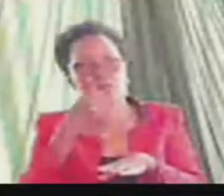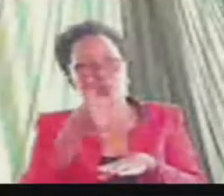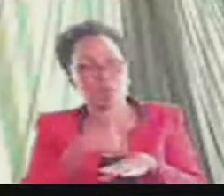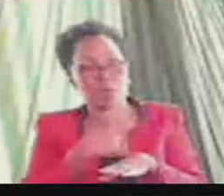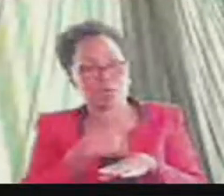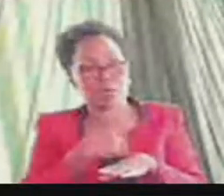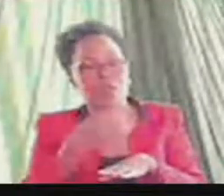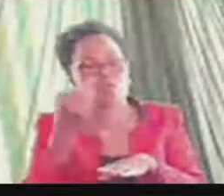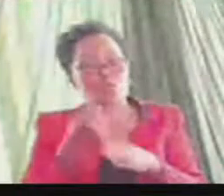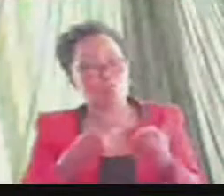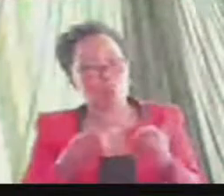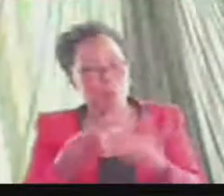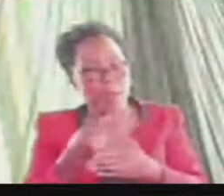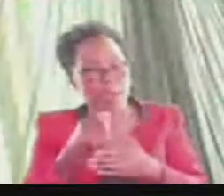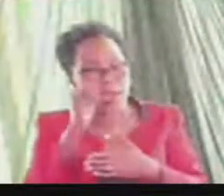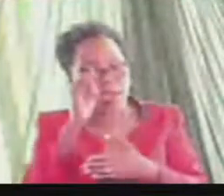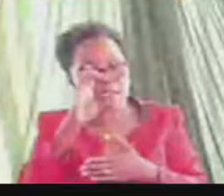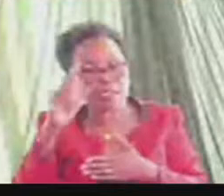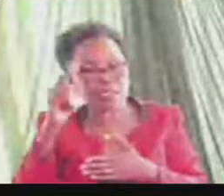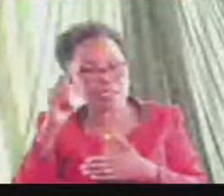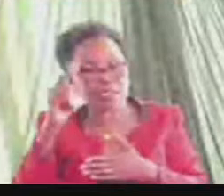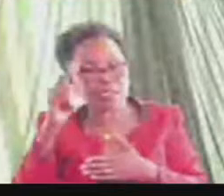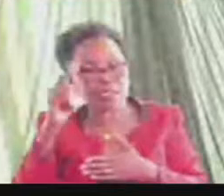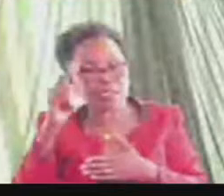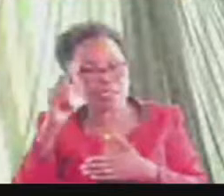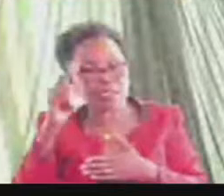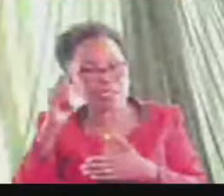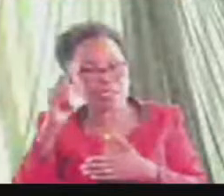to procure an ICT thing takes a long time.